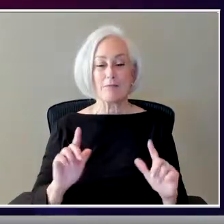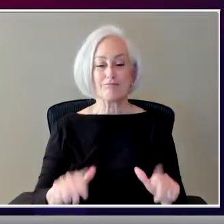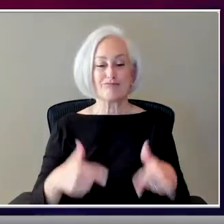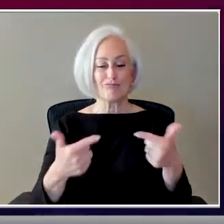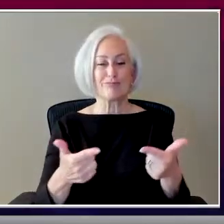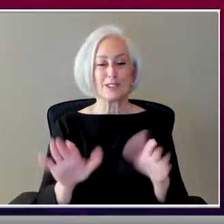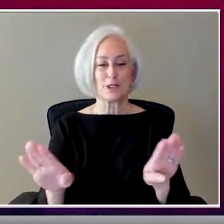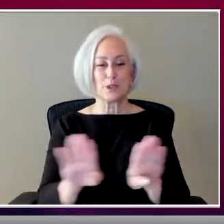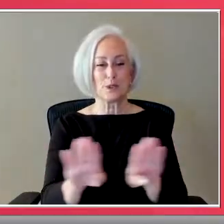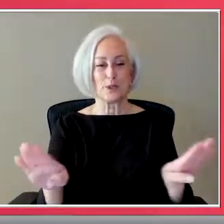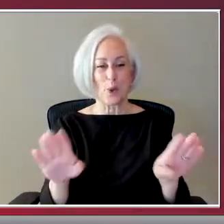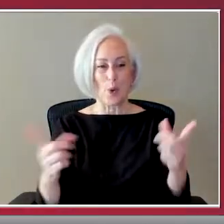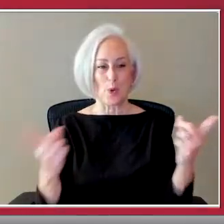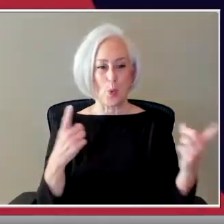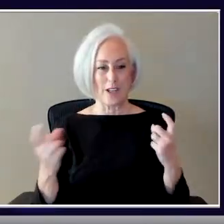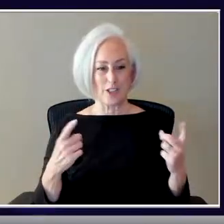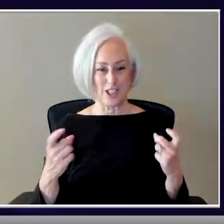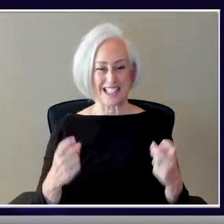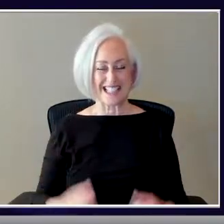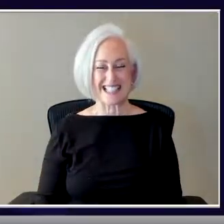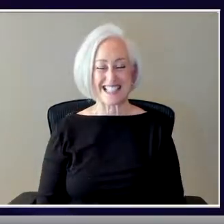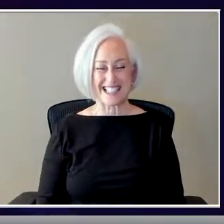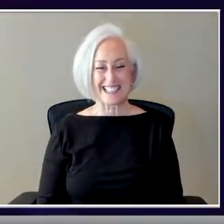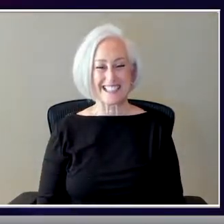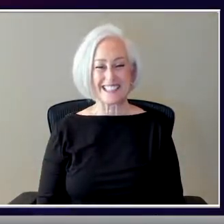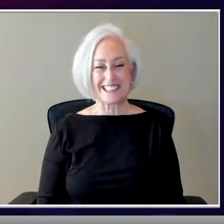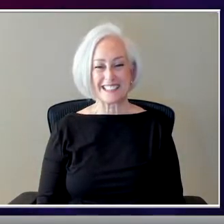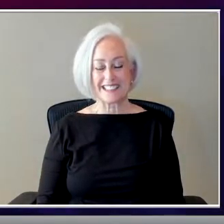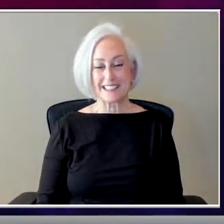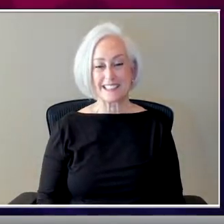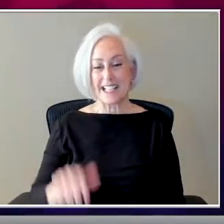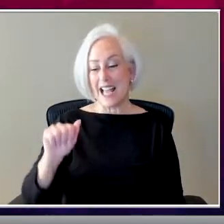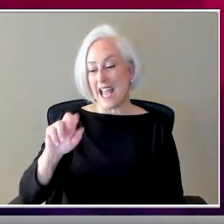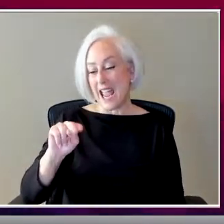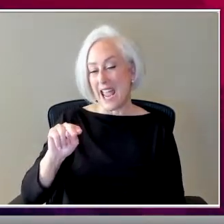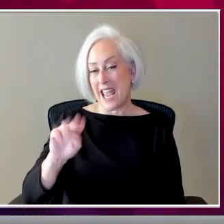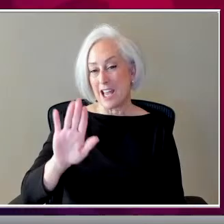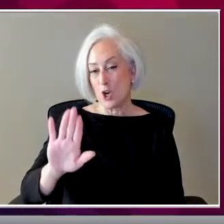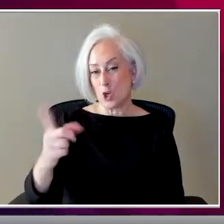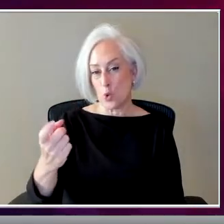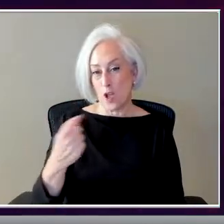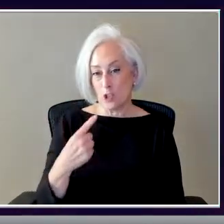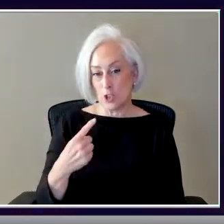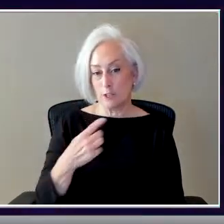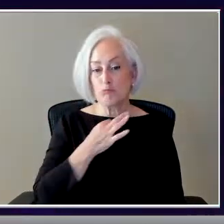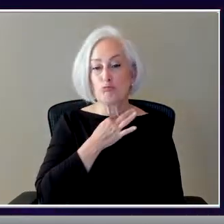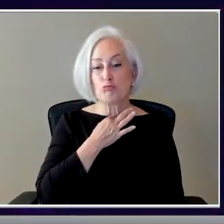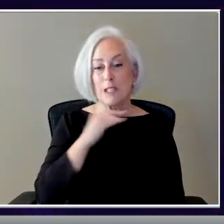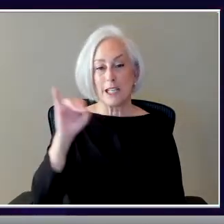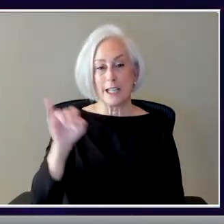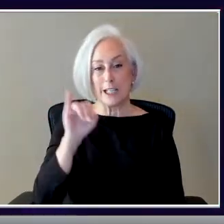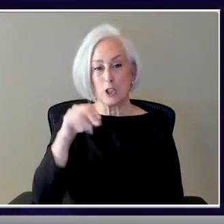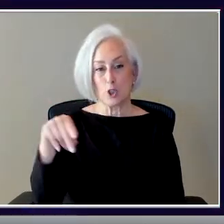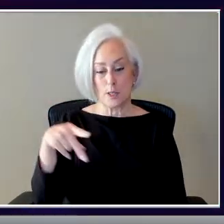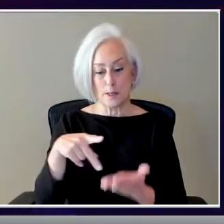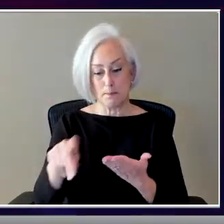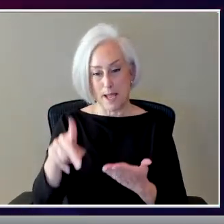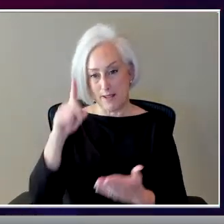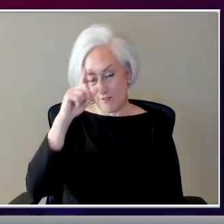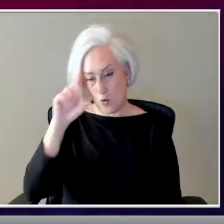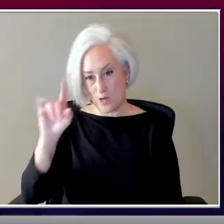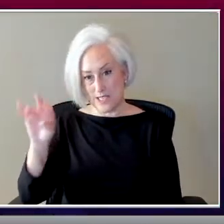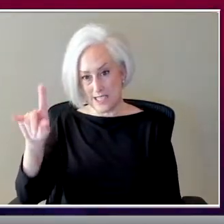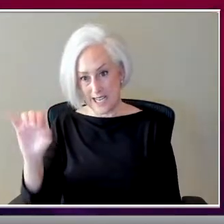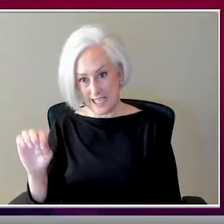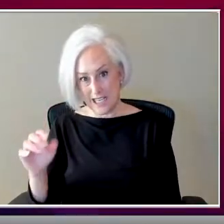viewers because we have quite a few coming in. Anne has a great question. Did insurance cover this for Danielle? And if not, how